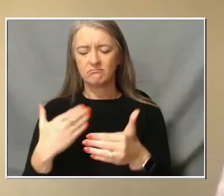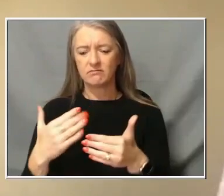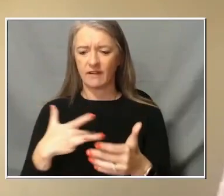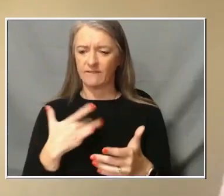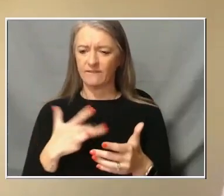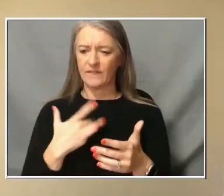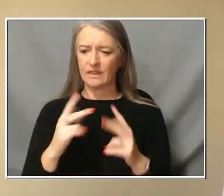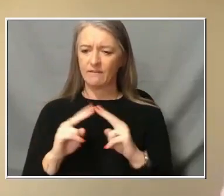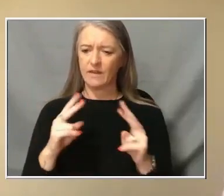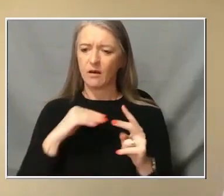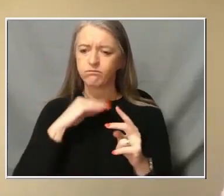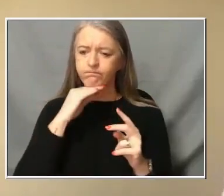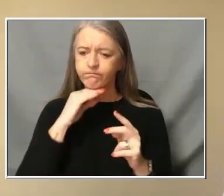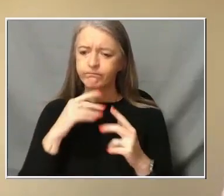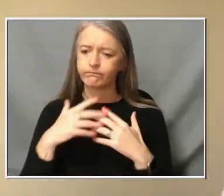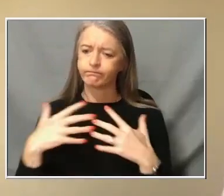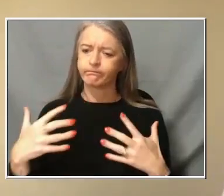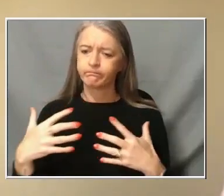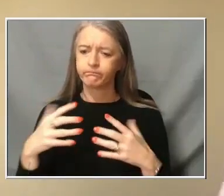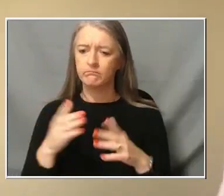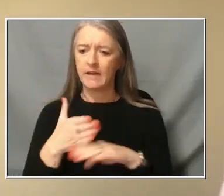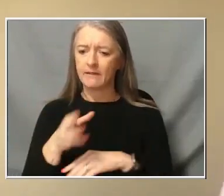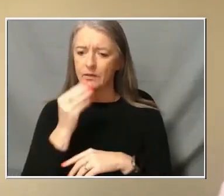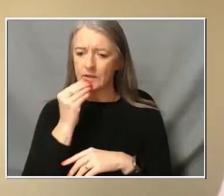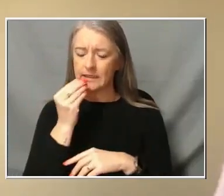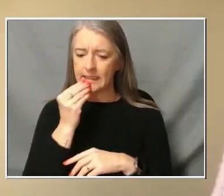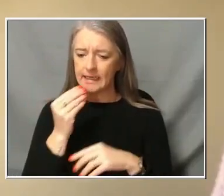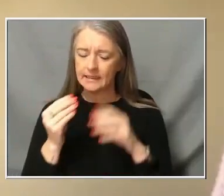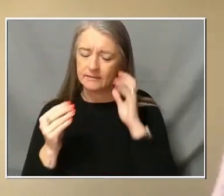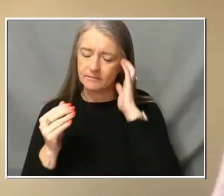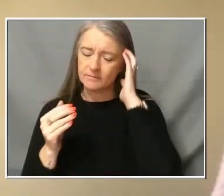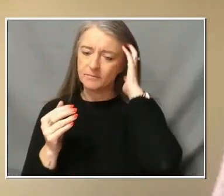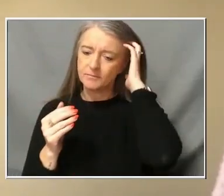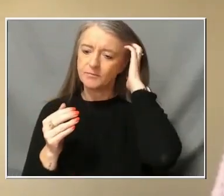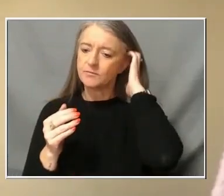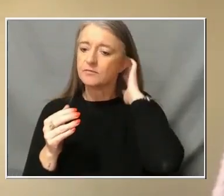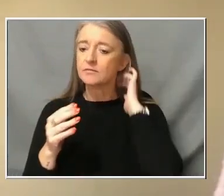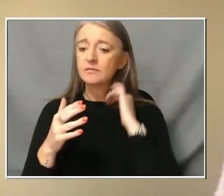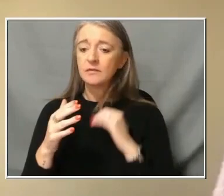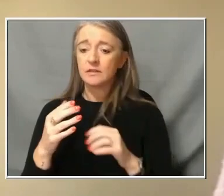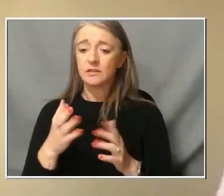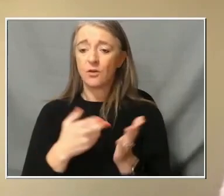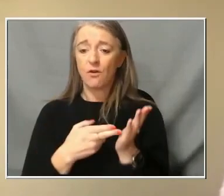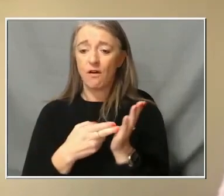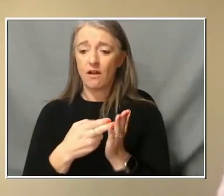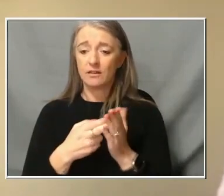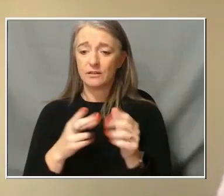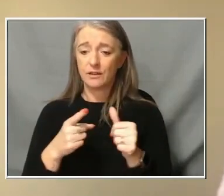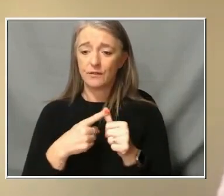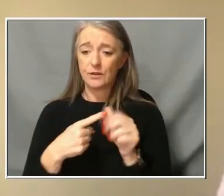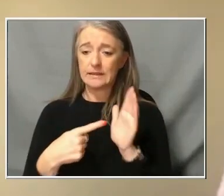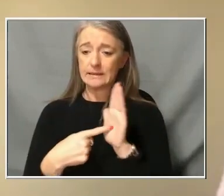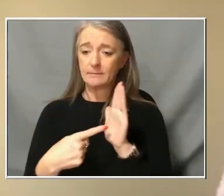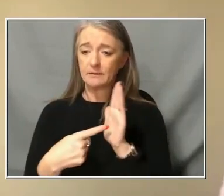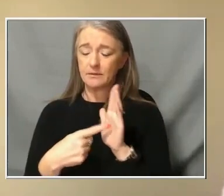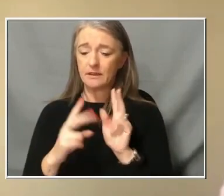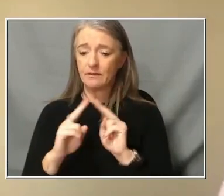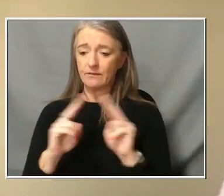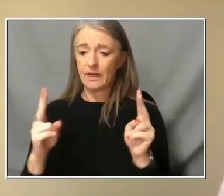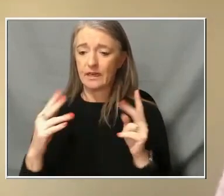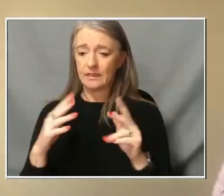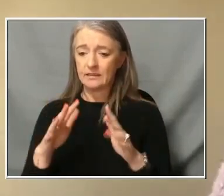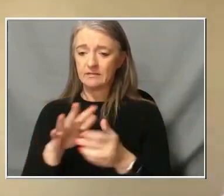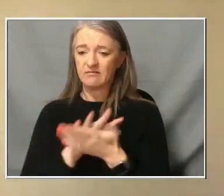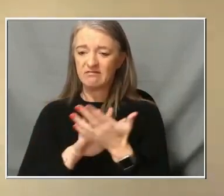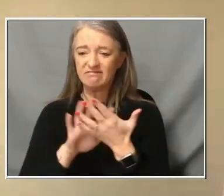feeling very full, very bloated after I ate. And so honestly, the first symptoms were just very